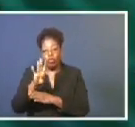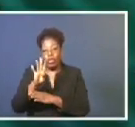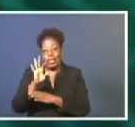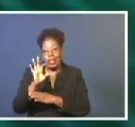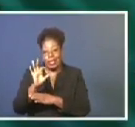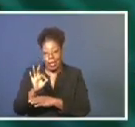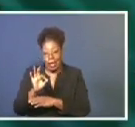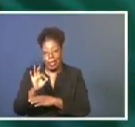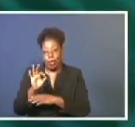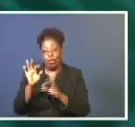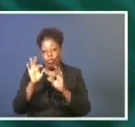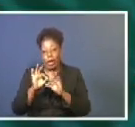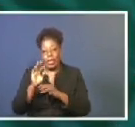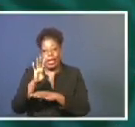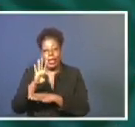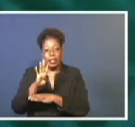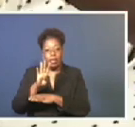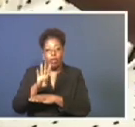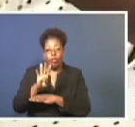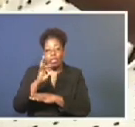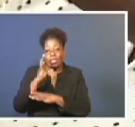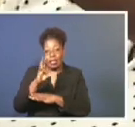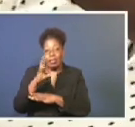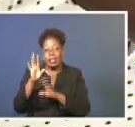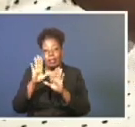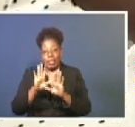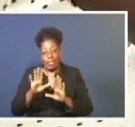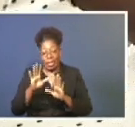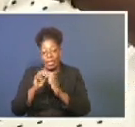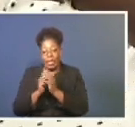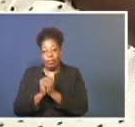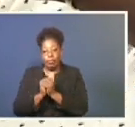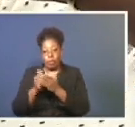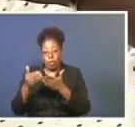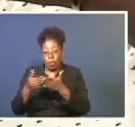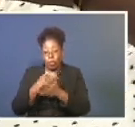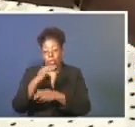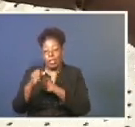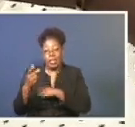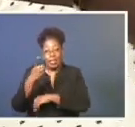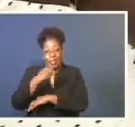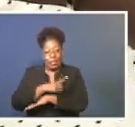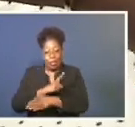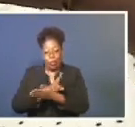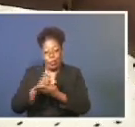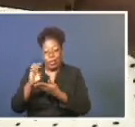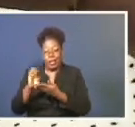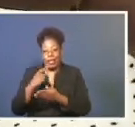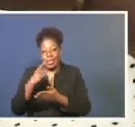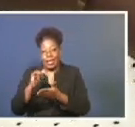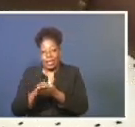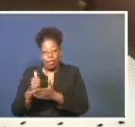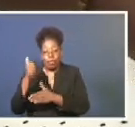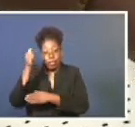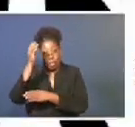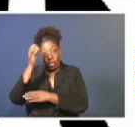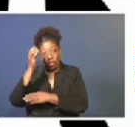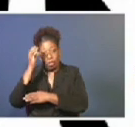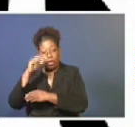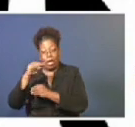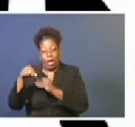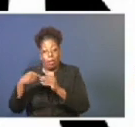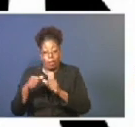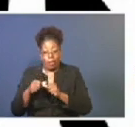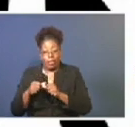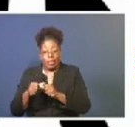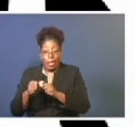and 477 on Sunday. Following the New Year's Day holiday weekend, the Minister of Health says officials are concerned about a